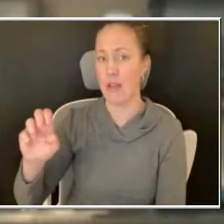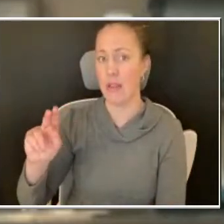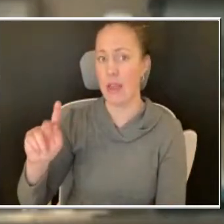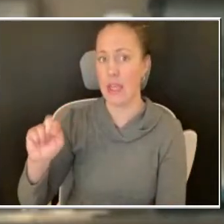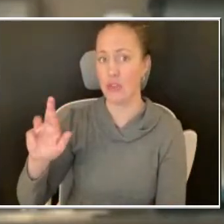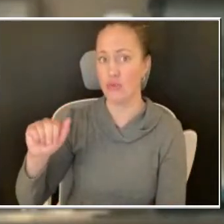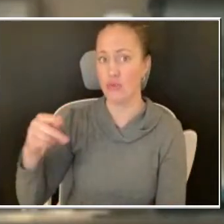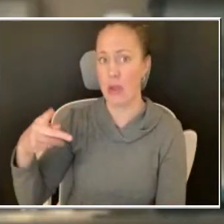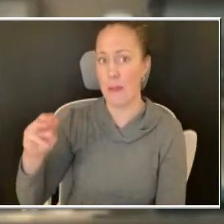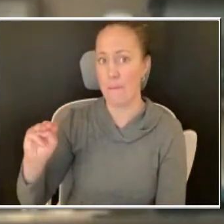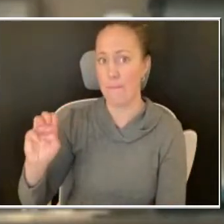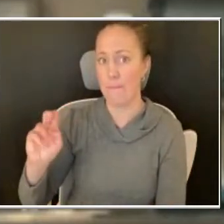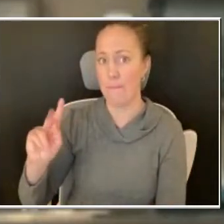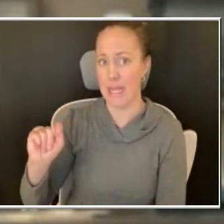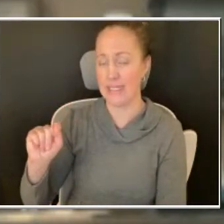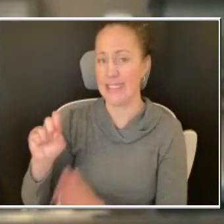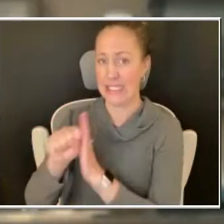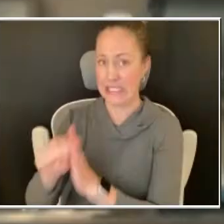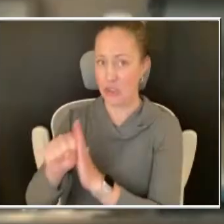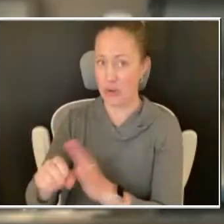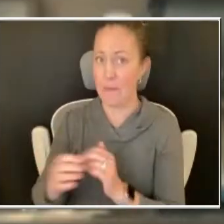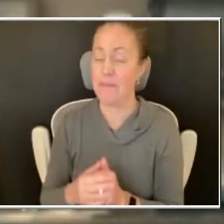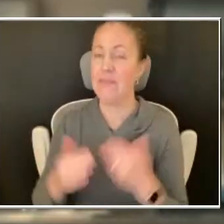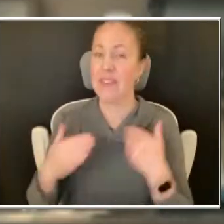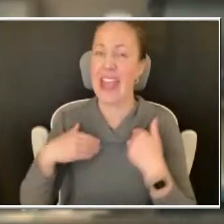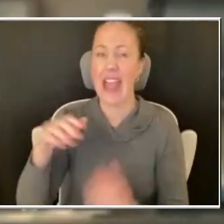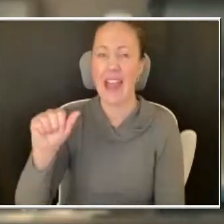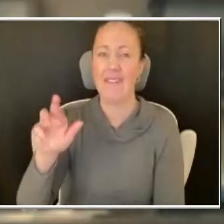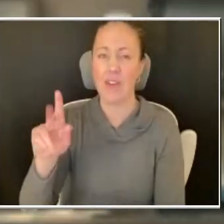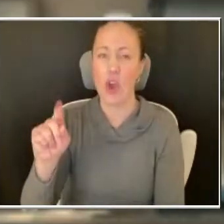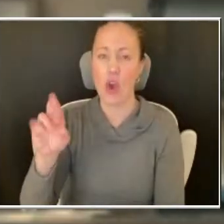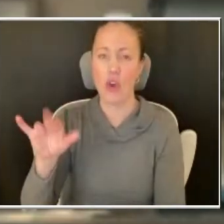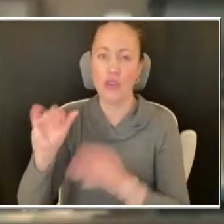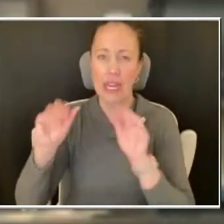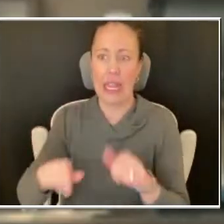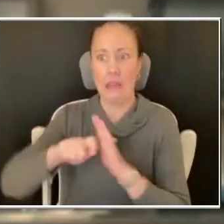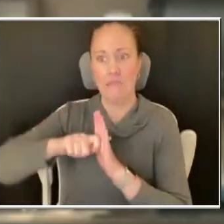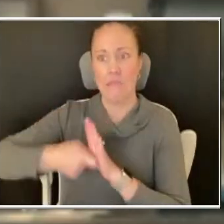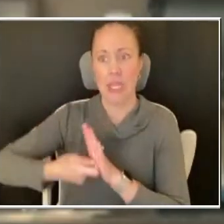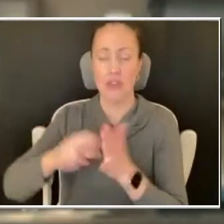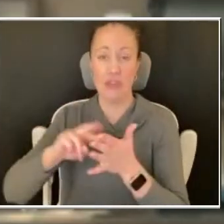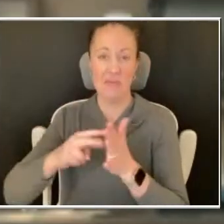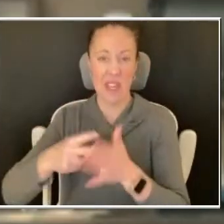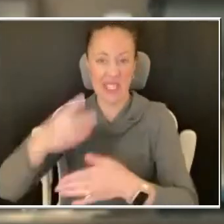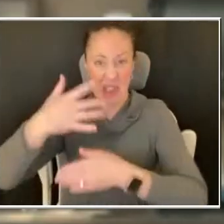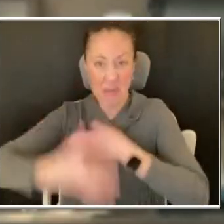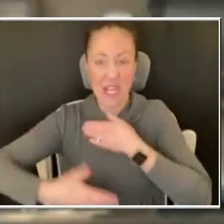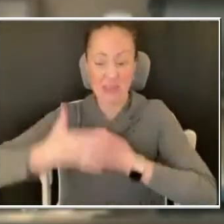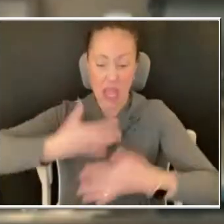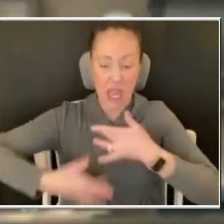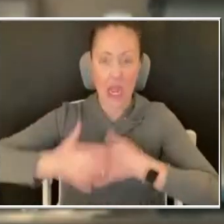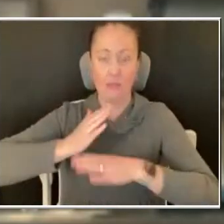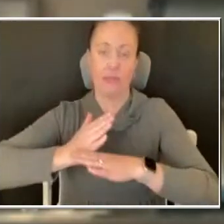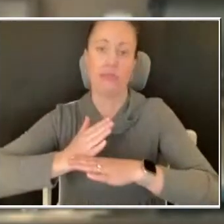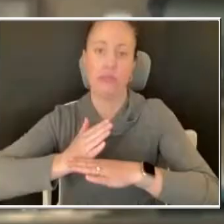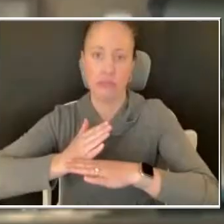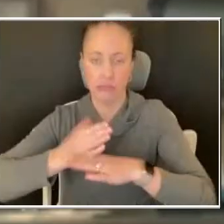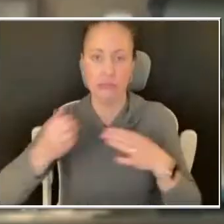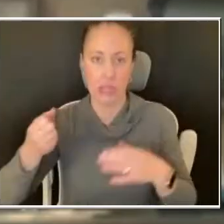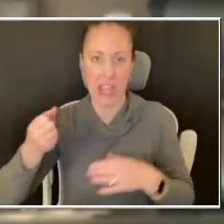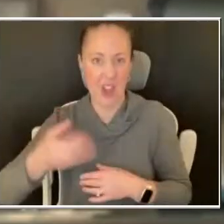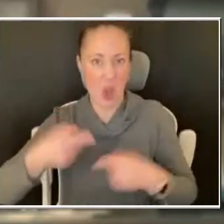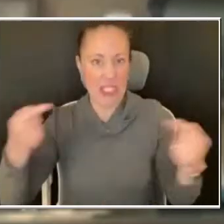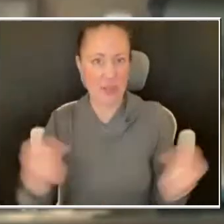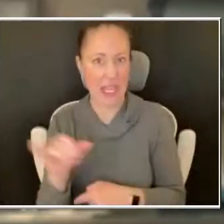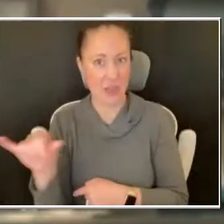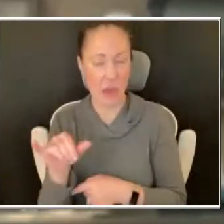behind your knee can get pinched by overdeveloped muscle and cause decrease of blood supply to her legs when she's running, which causes pain as well.